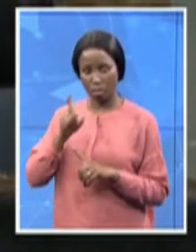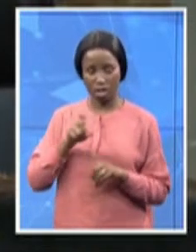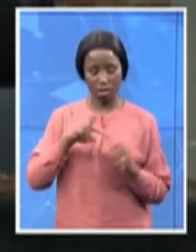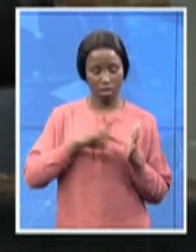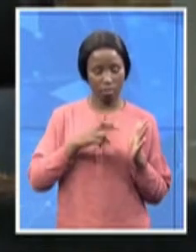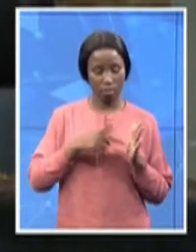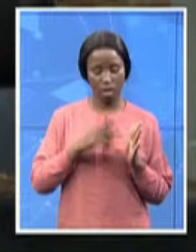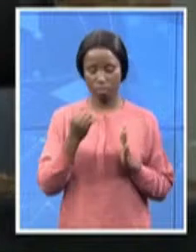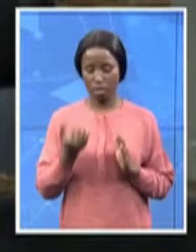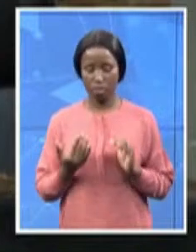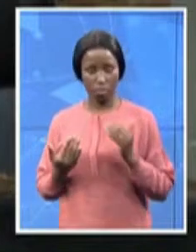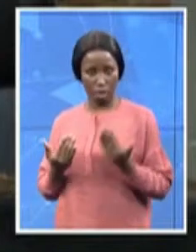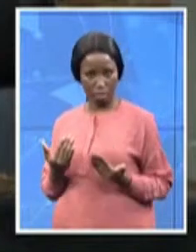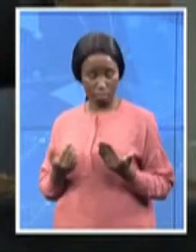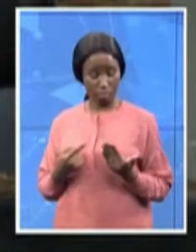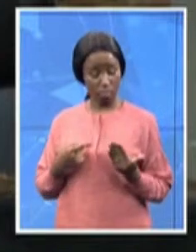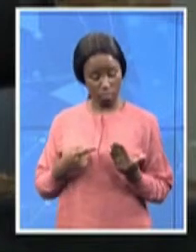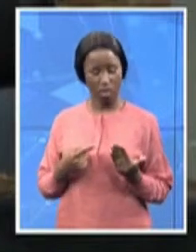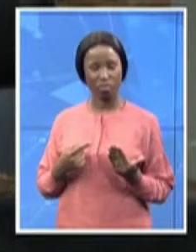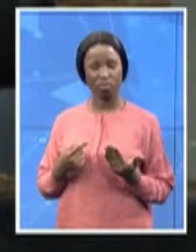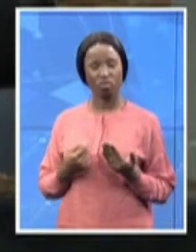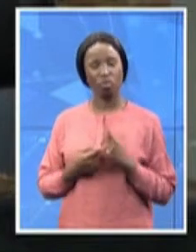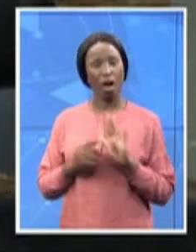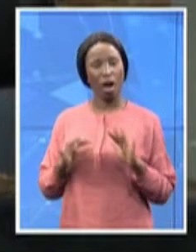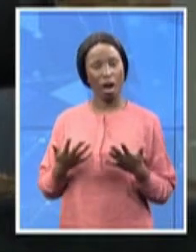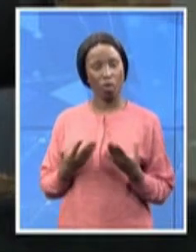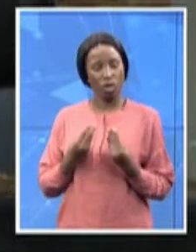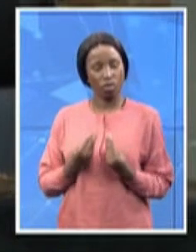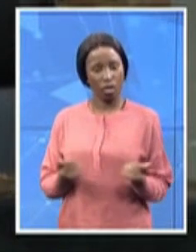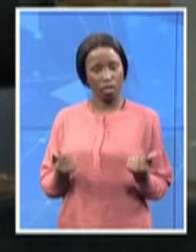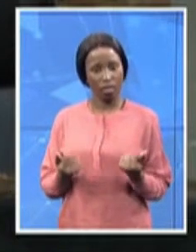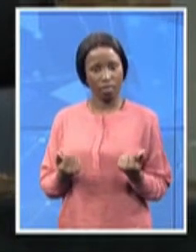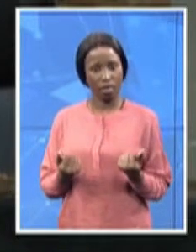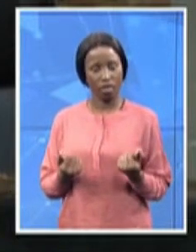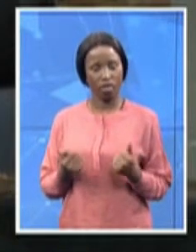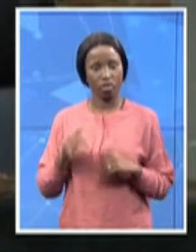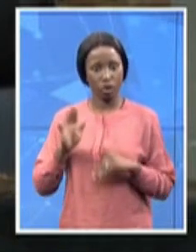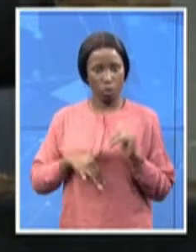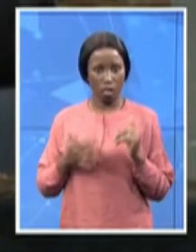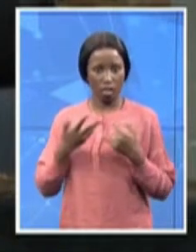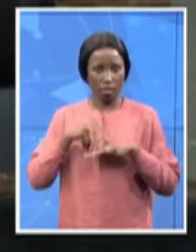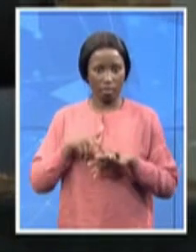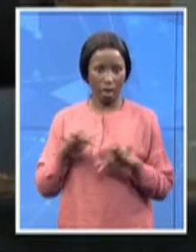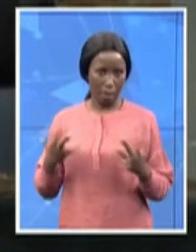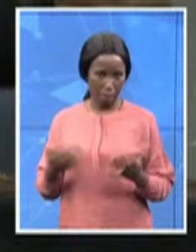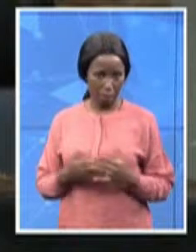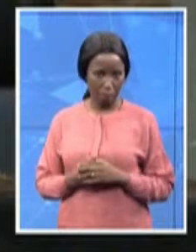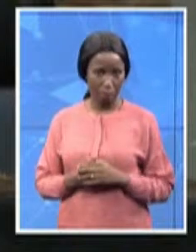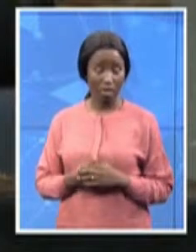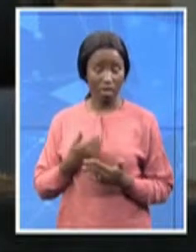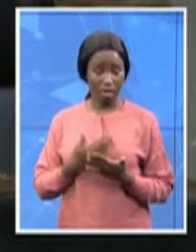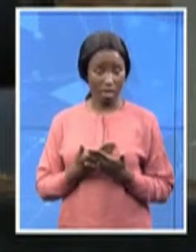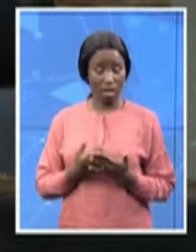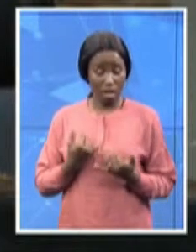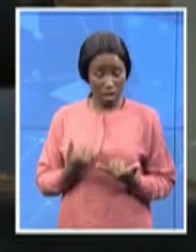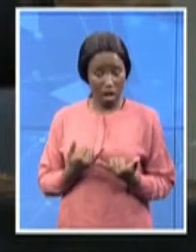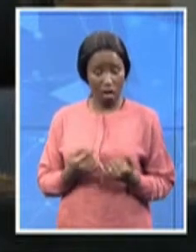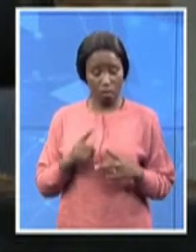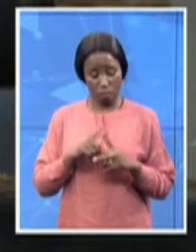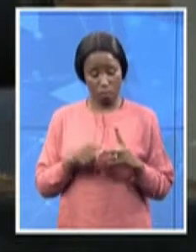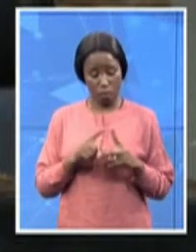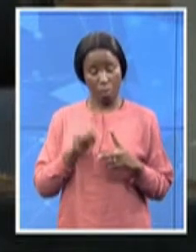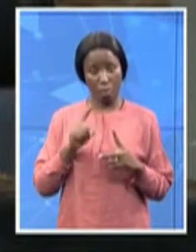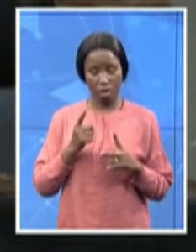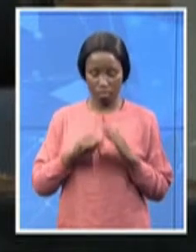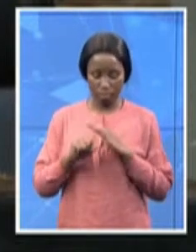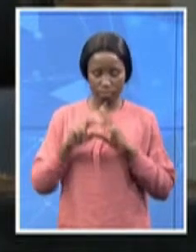remedial actions that required them to do investigations. These plans, too,